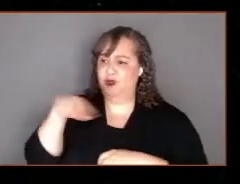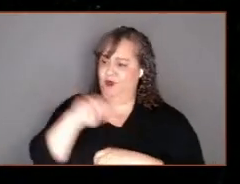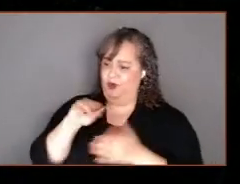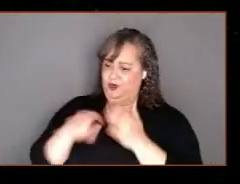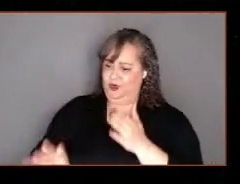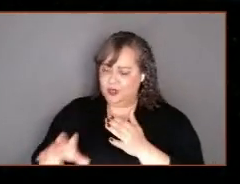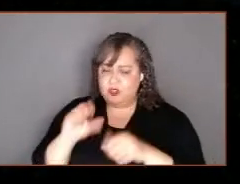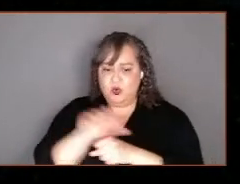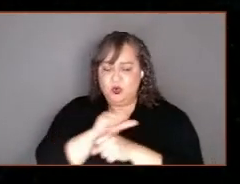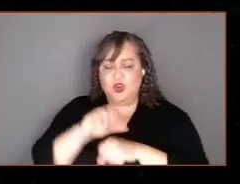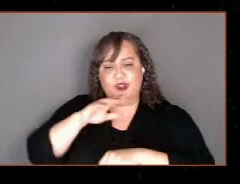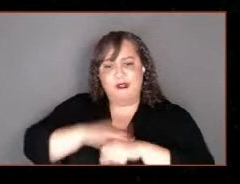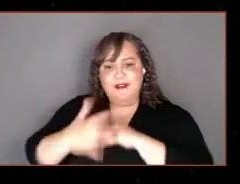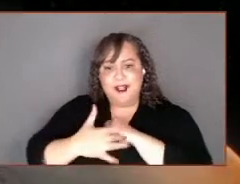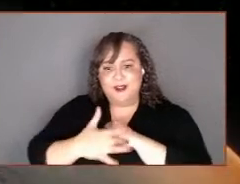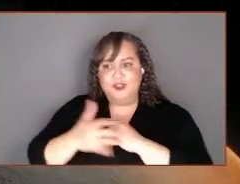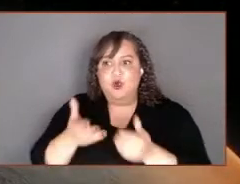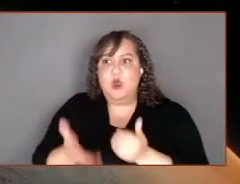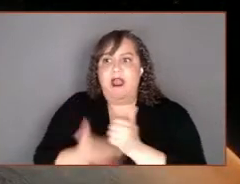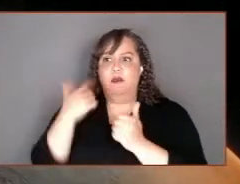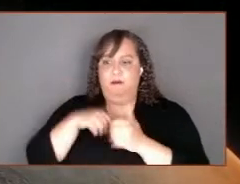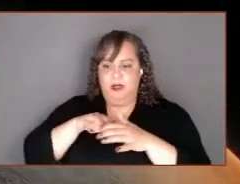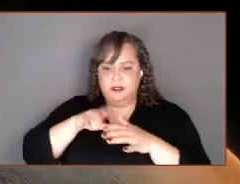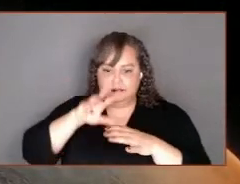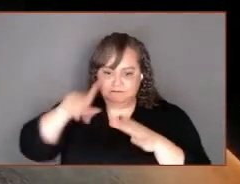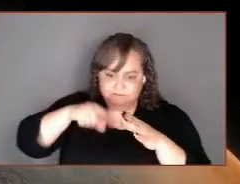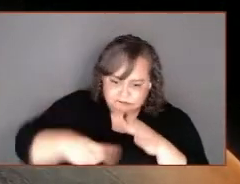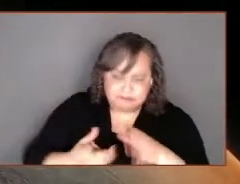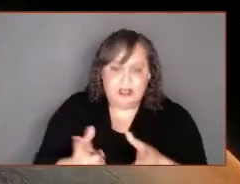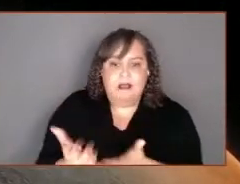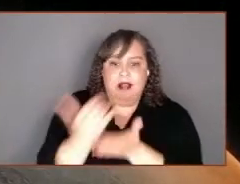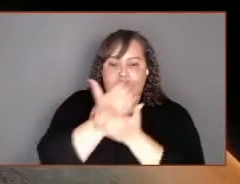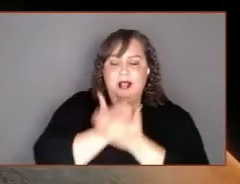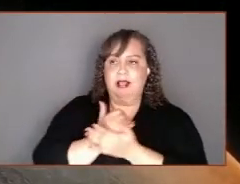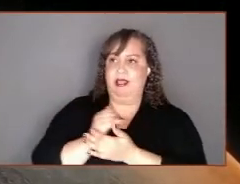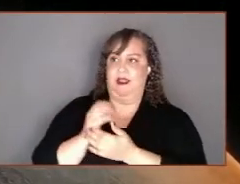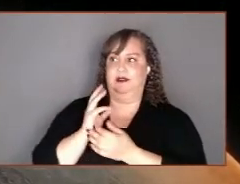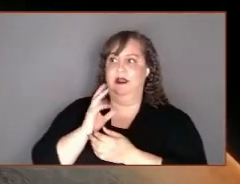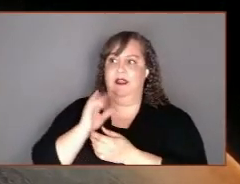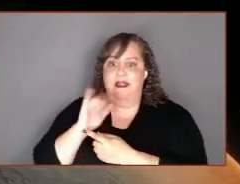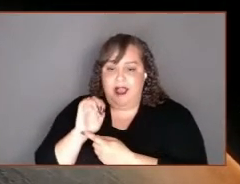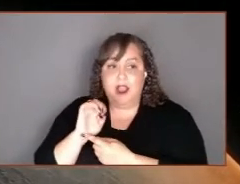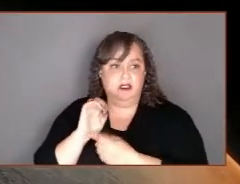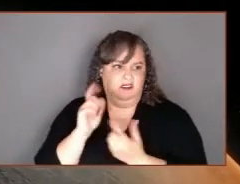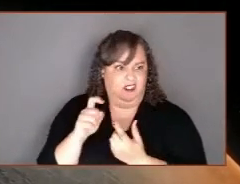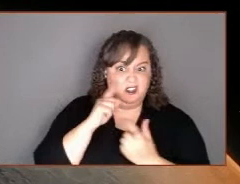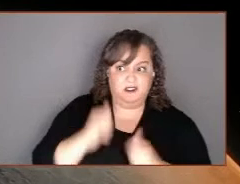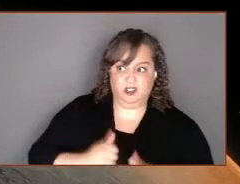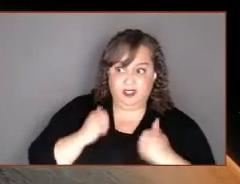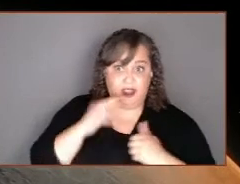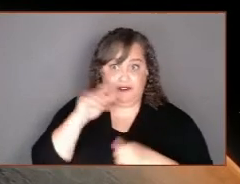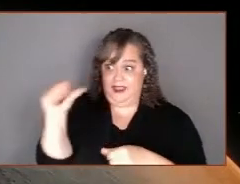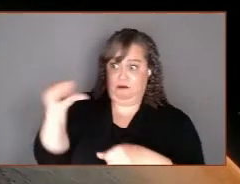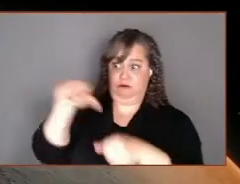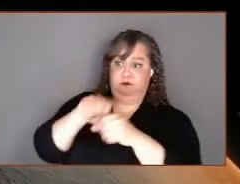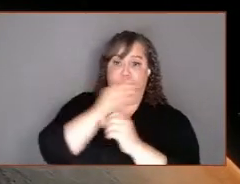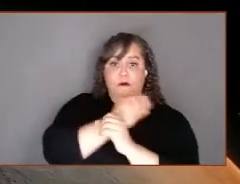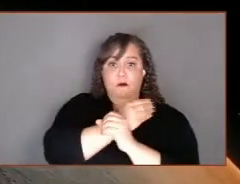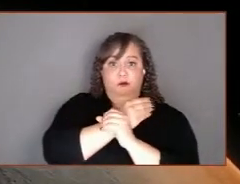ice, which is a valuable resource, you know, because you need it for life, but you also need it for propulsion. It's a great component in rocket